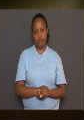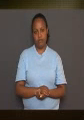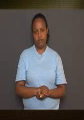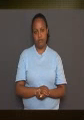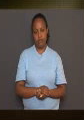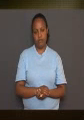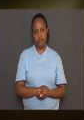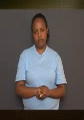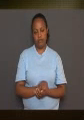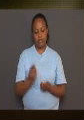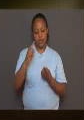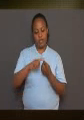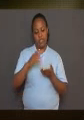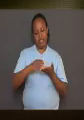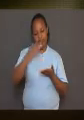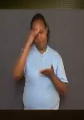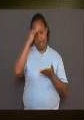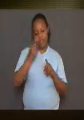Let's get back to our lesson.